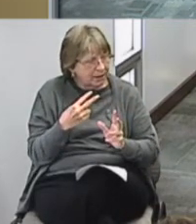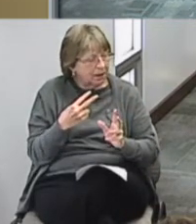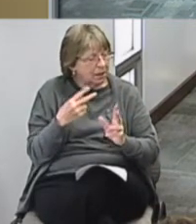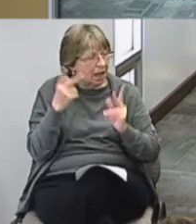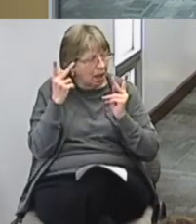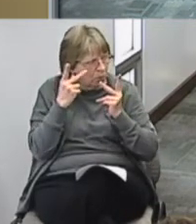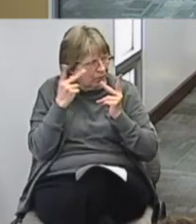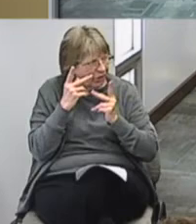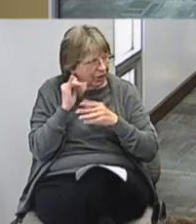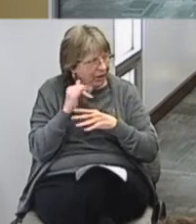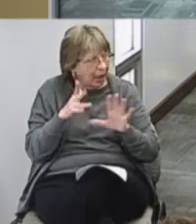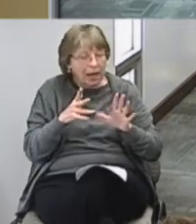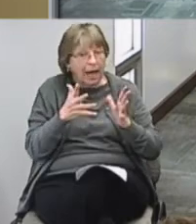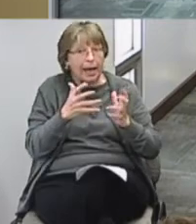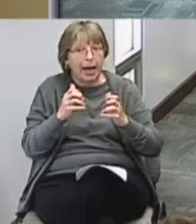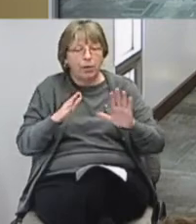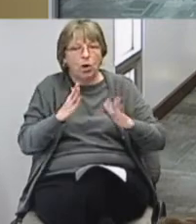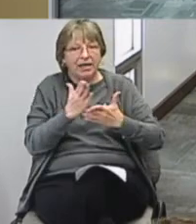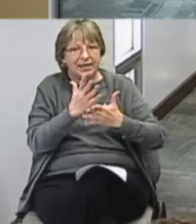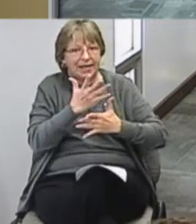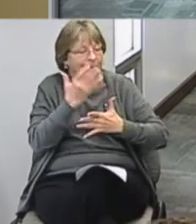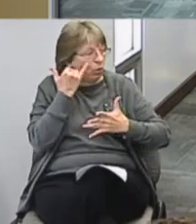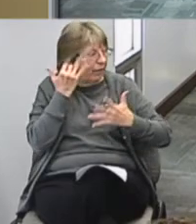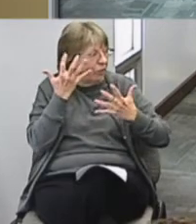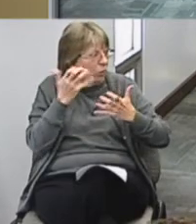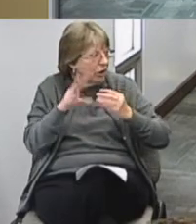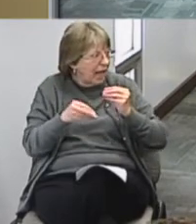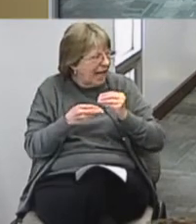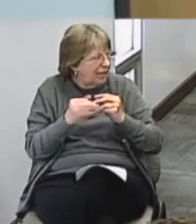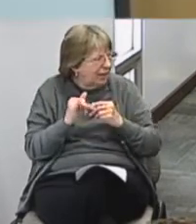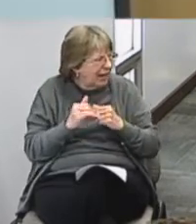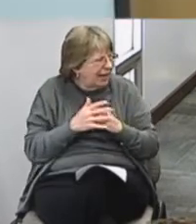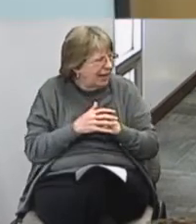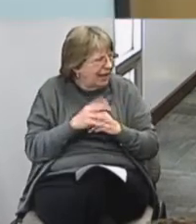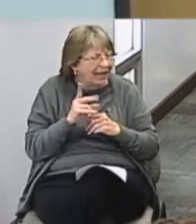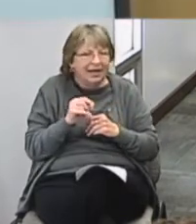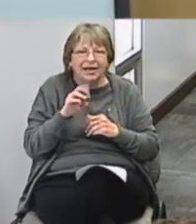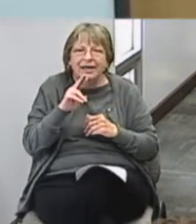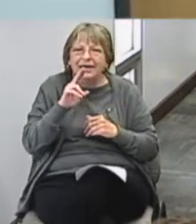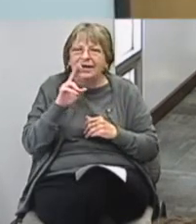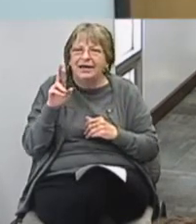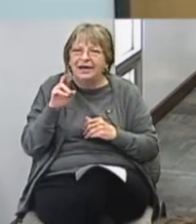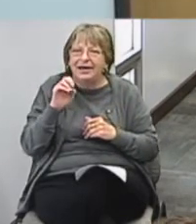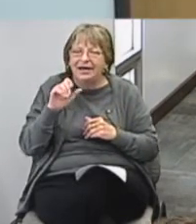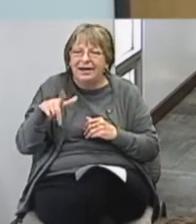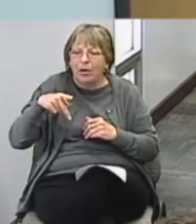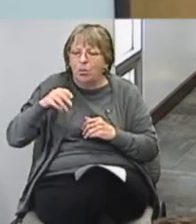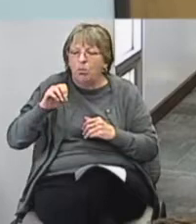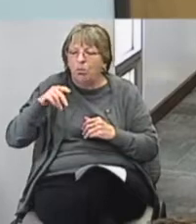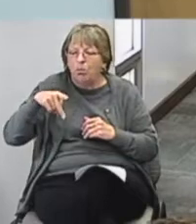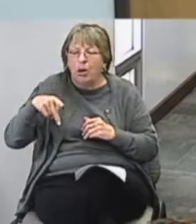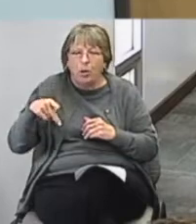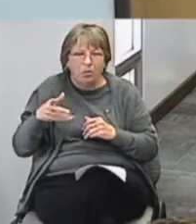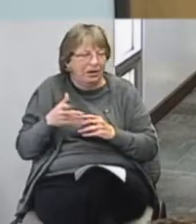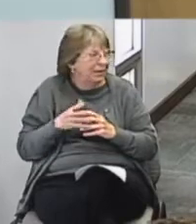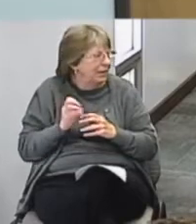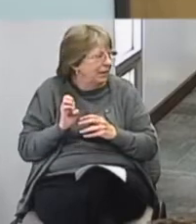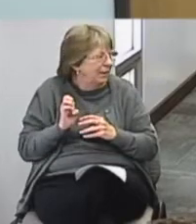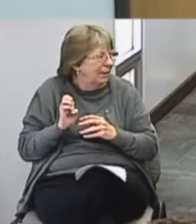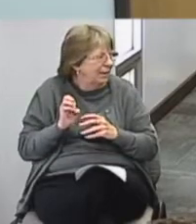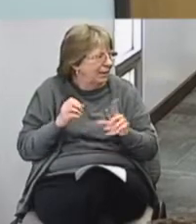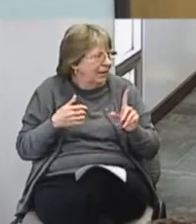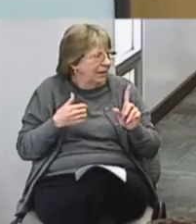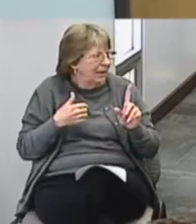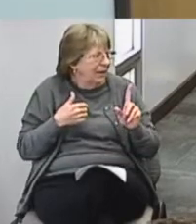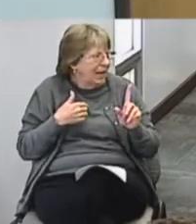Mr. Pope, though, I didn't want to cut you off. If you want to add something to it, please do. No, Darrell Pope, 16 East 2nd here in Hutchinson. I just wanted to say that I was interested